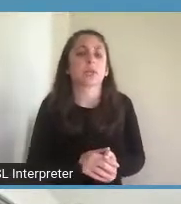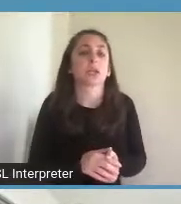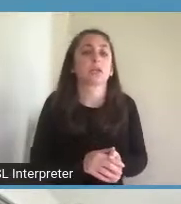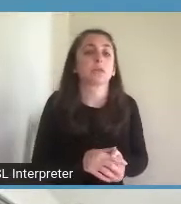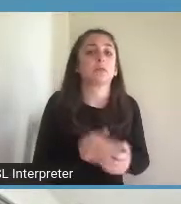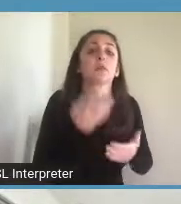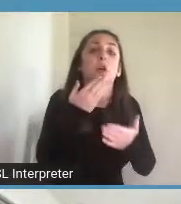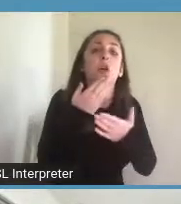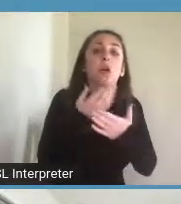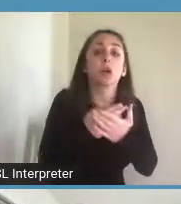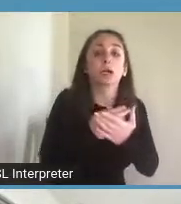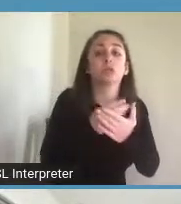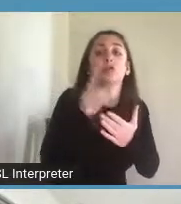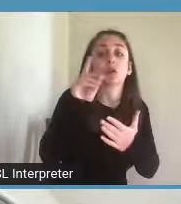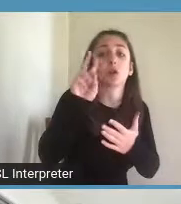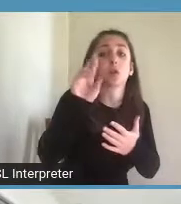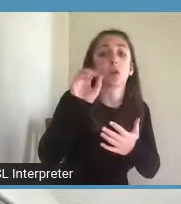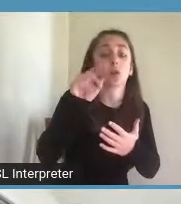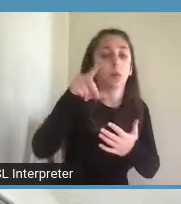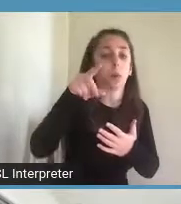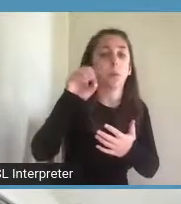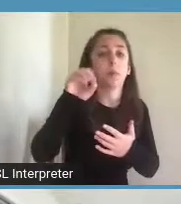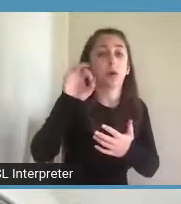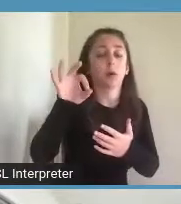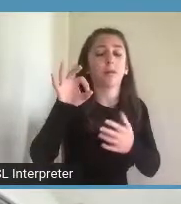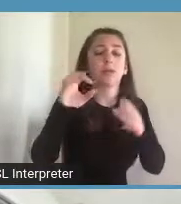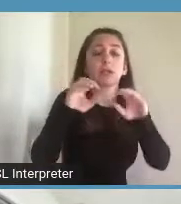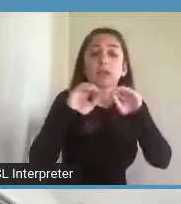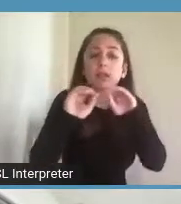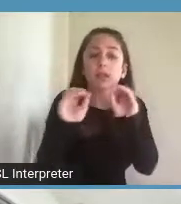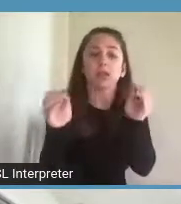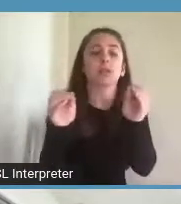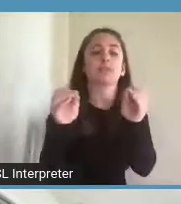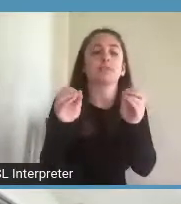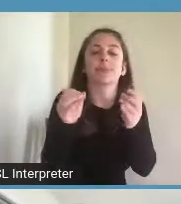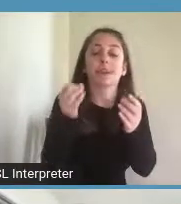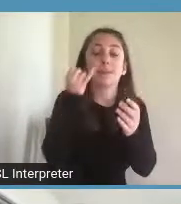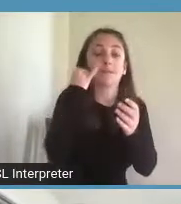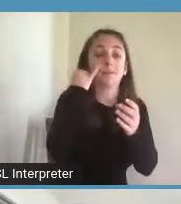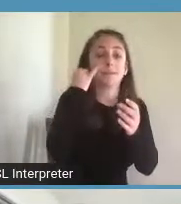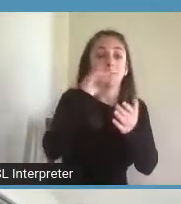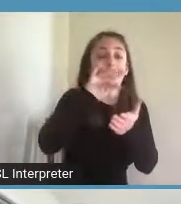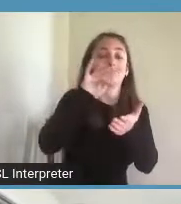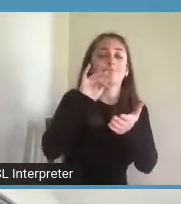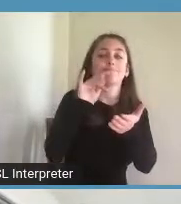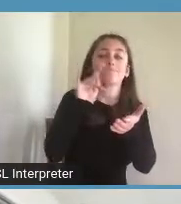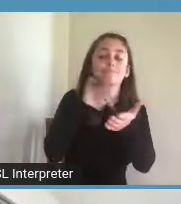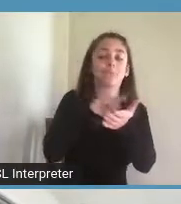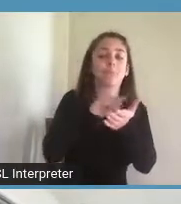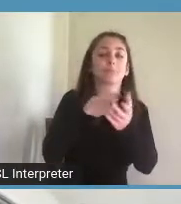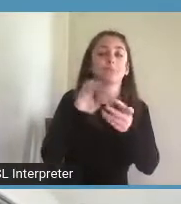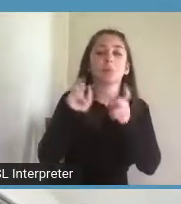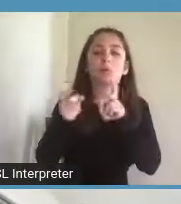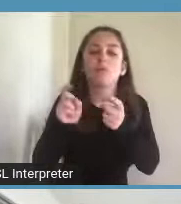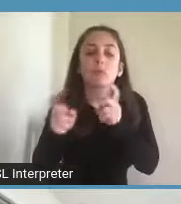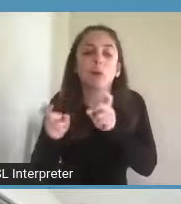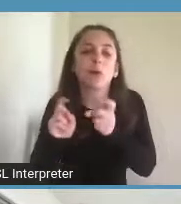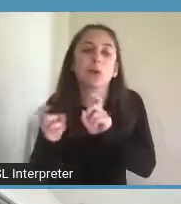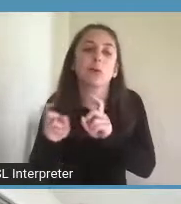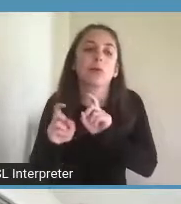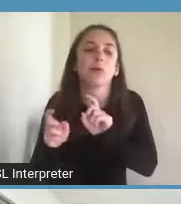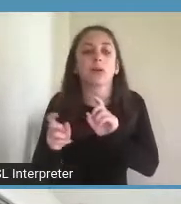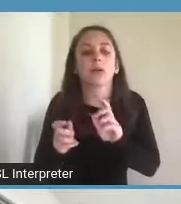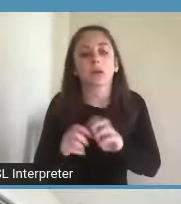good. That helps us know that like asking for a donation in the middle isn't making people say like, oh, forget it. I don't want to do this. I'm not going to visit. I'm not going to buy a